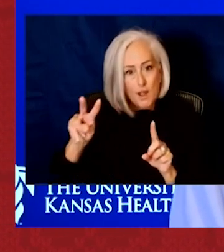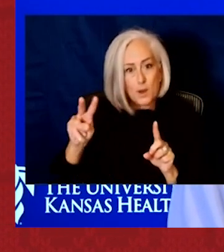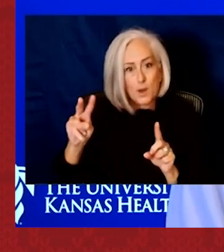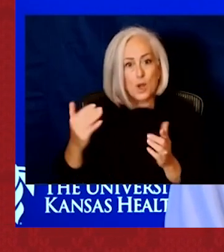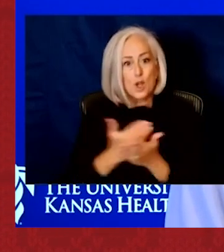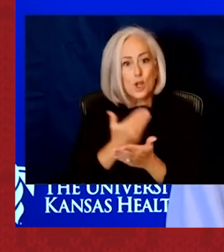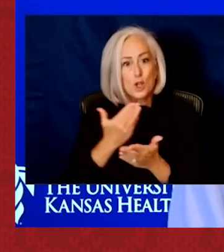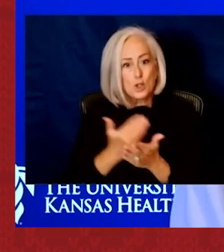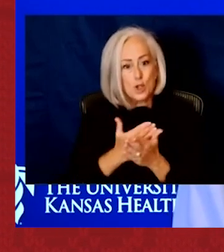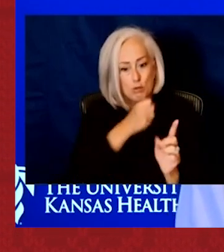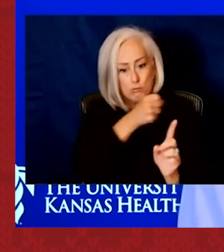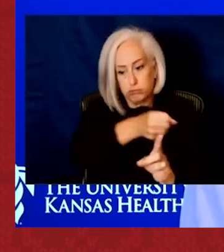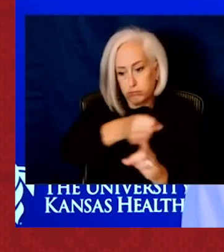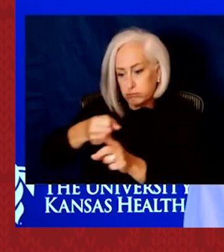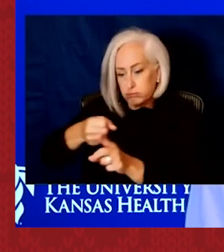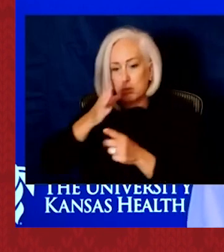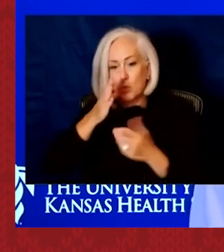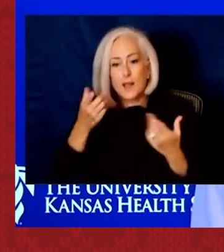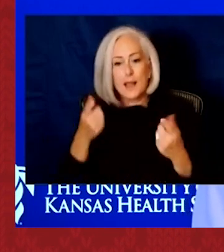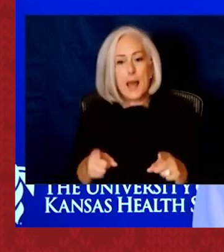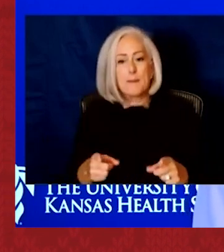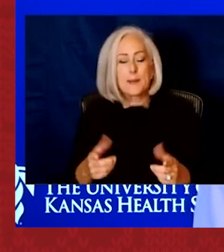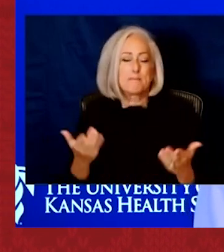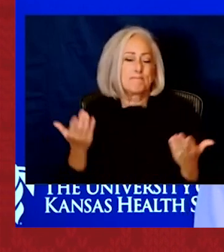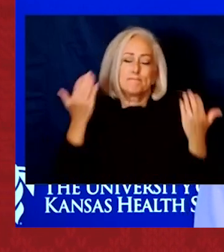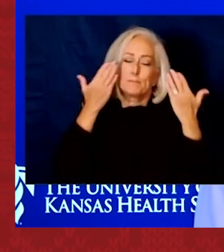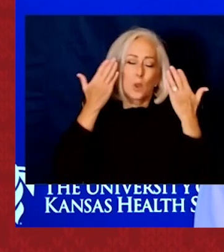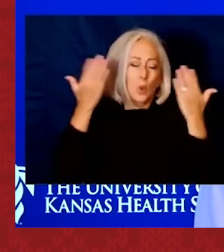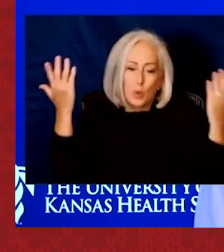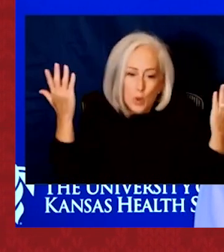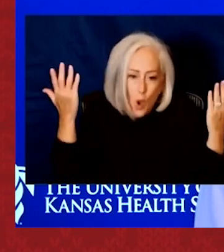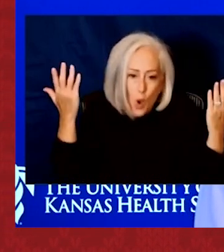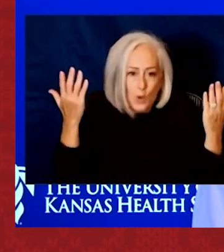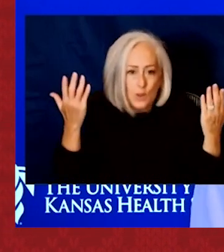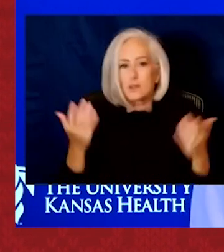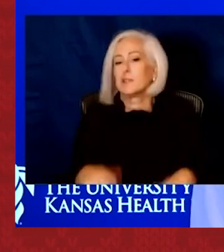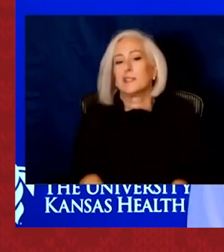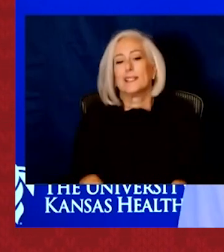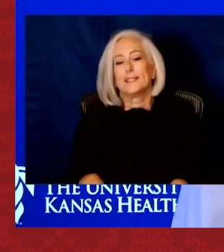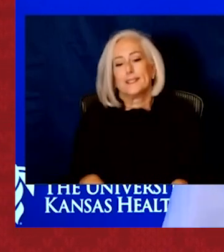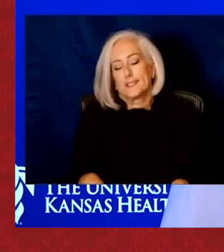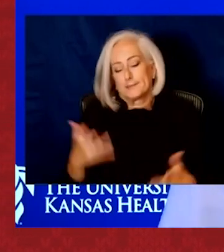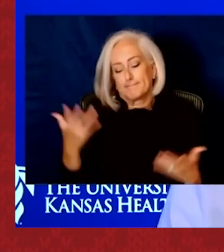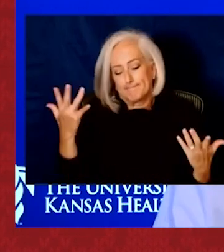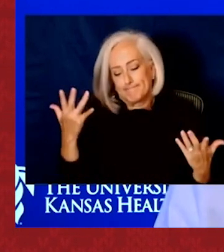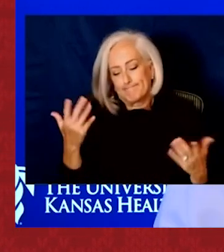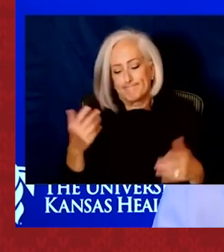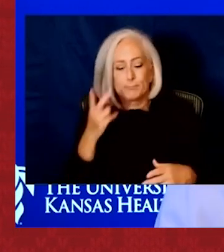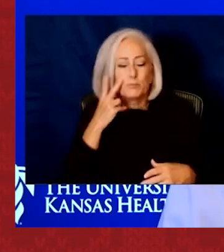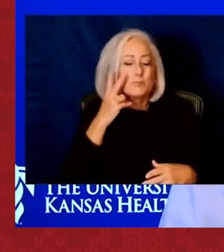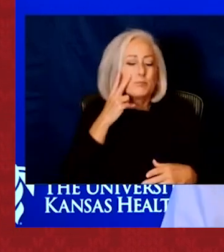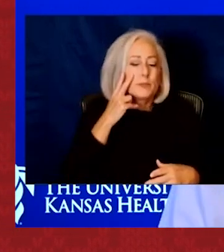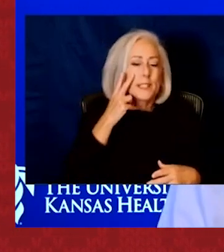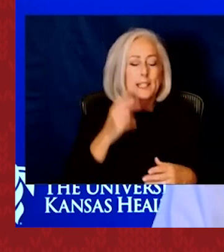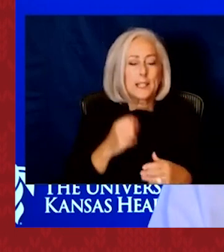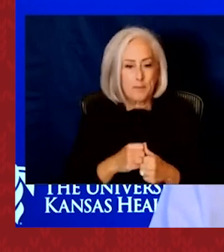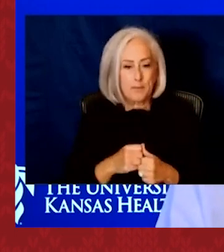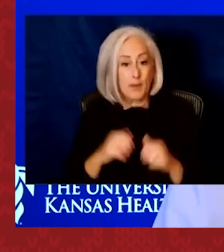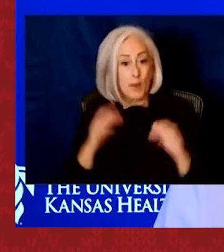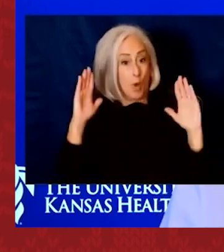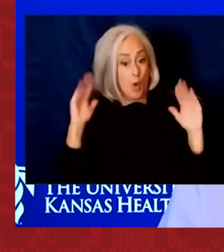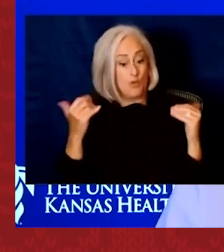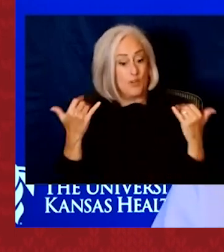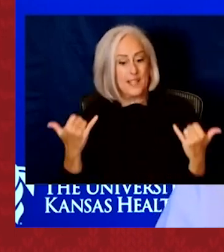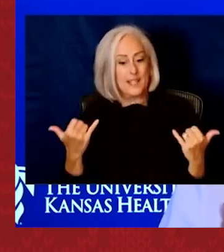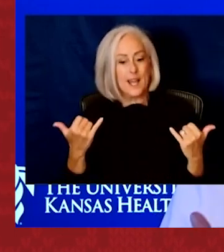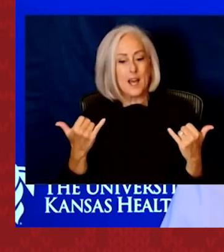will be, who knows, but again, that is just modeling, so take it with that caveat. So hopefully right now we continue to be in that lull. We